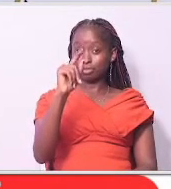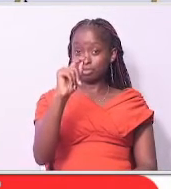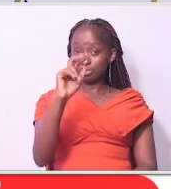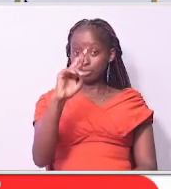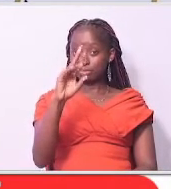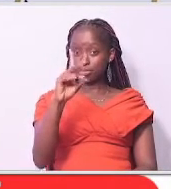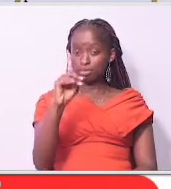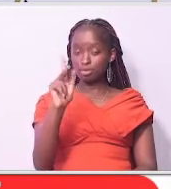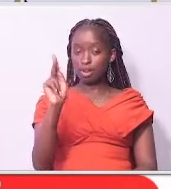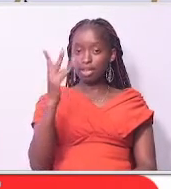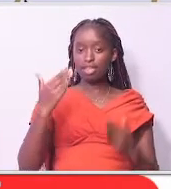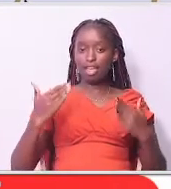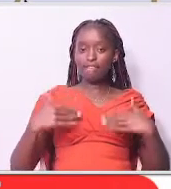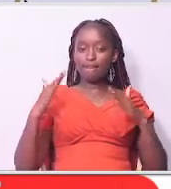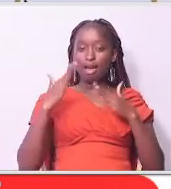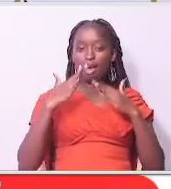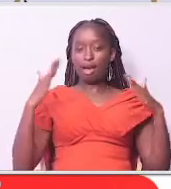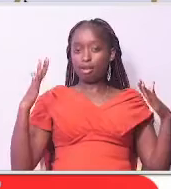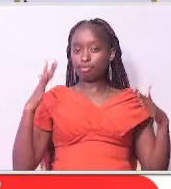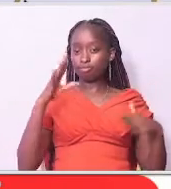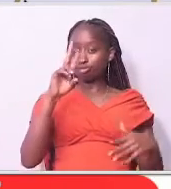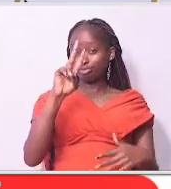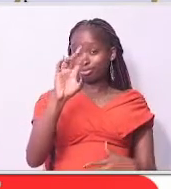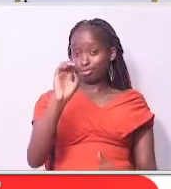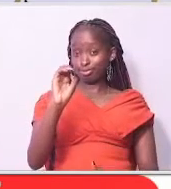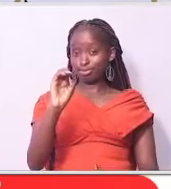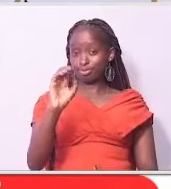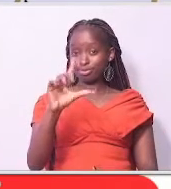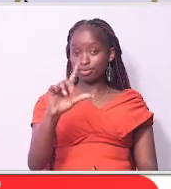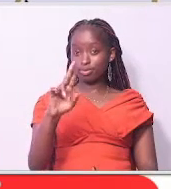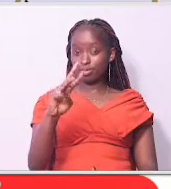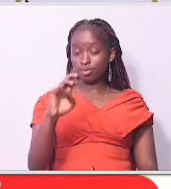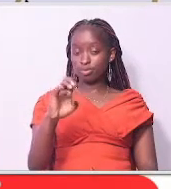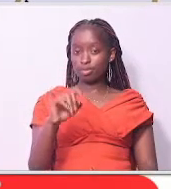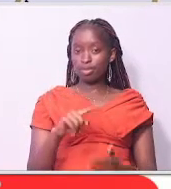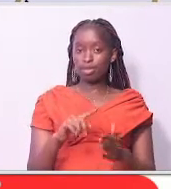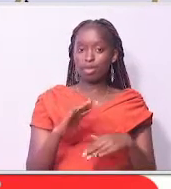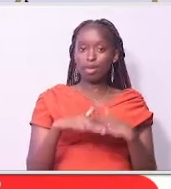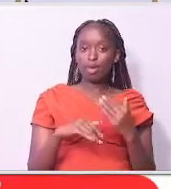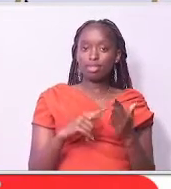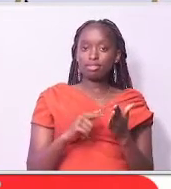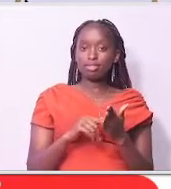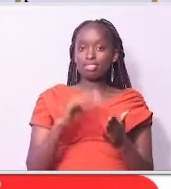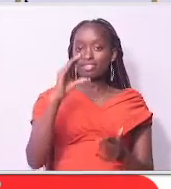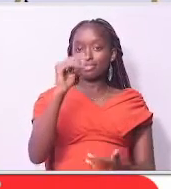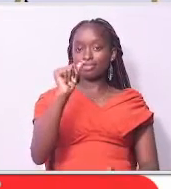has the highest volume of carbon credits in Africa,